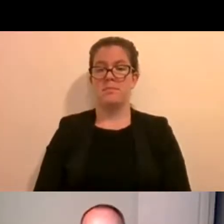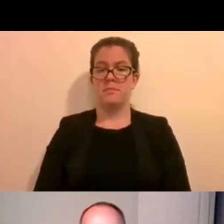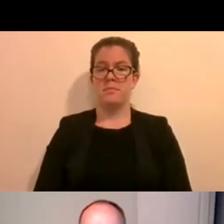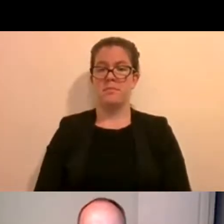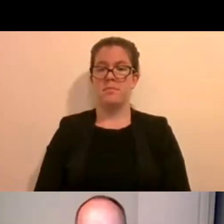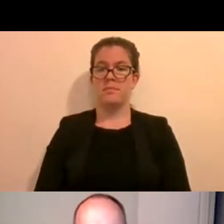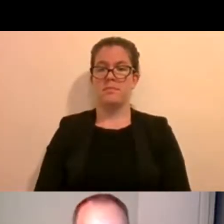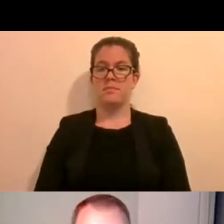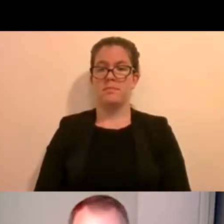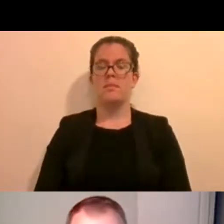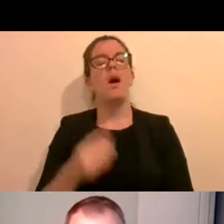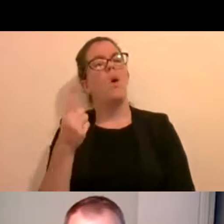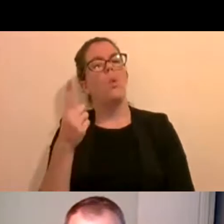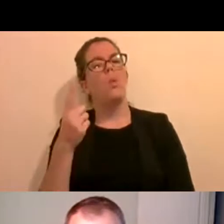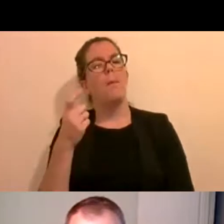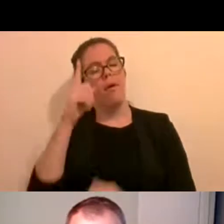There's one other thought that I'm